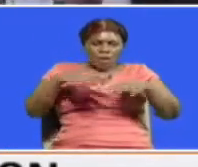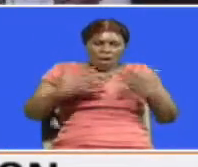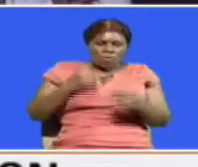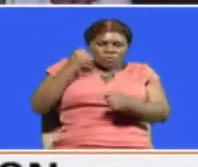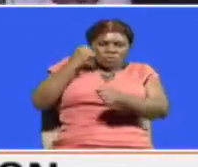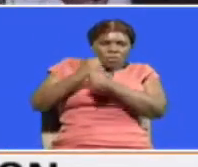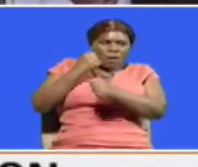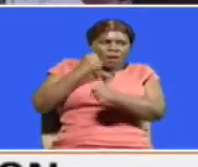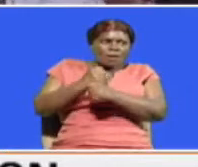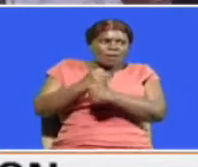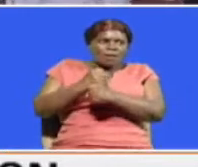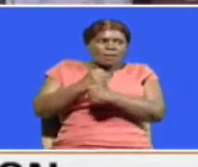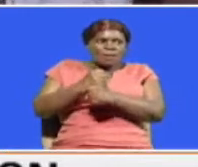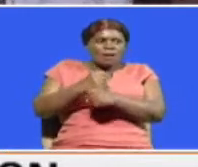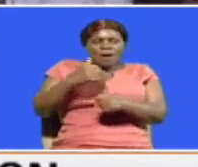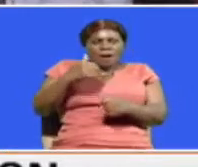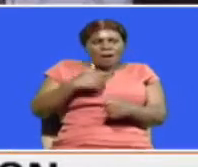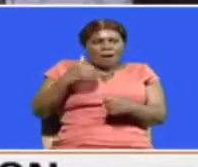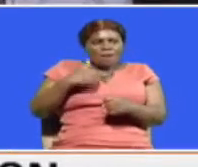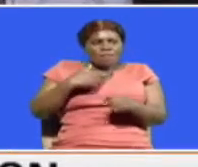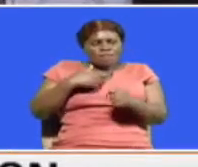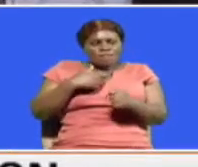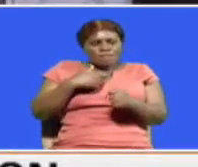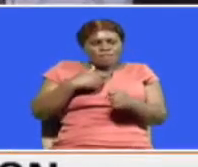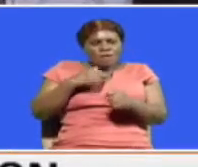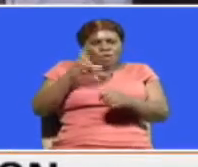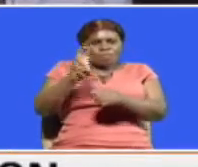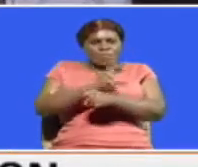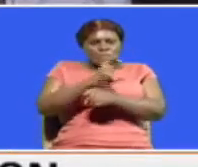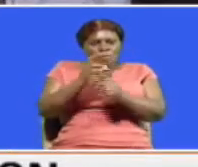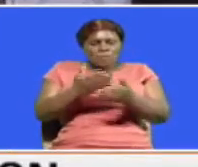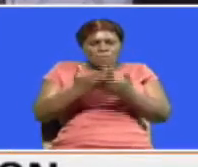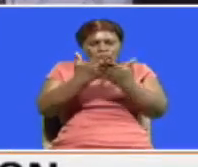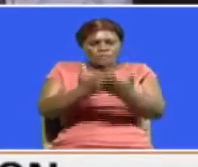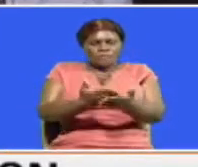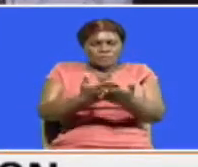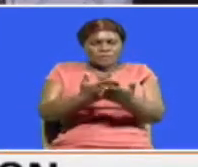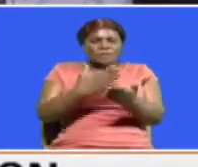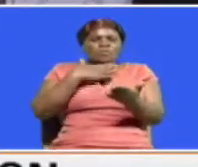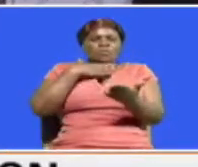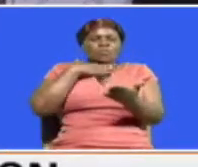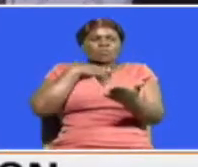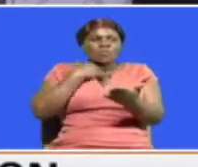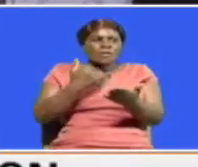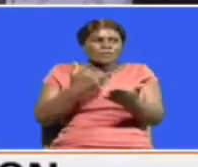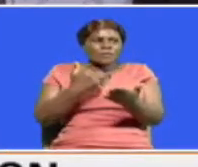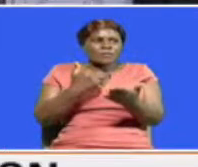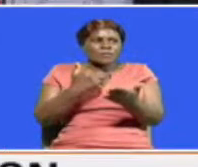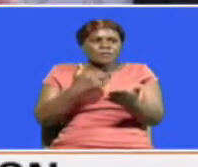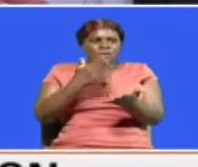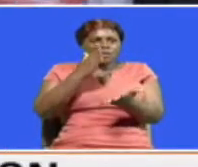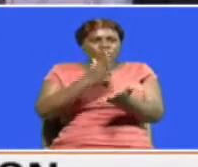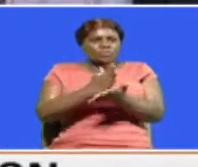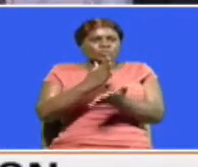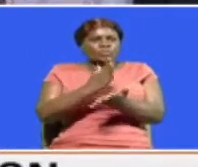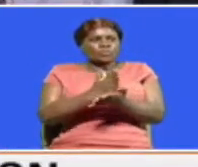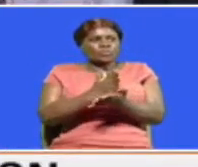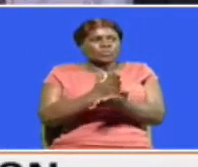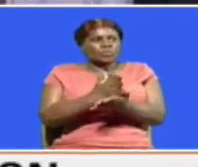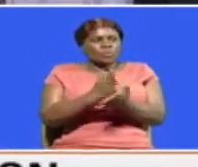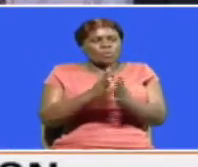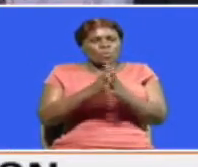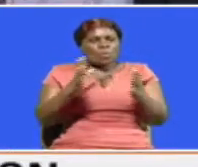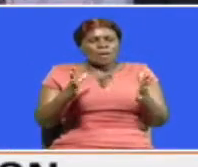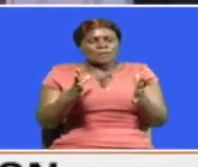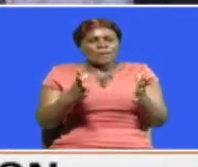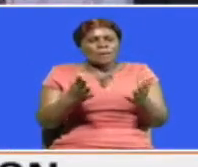works. We have our strength in providing the design, artwork, and advising